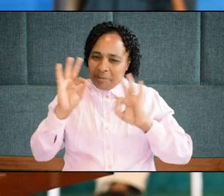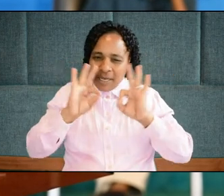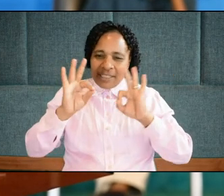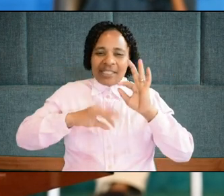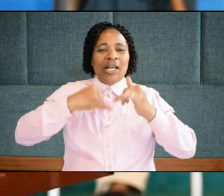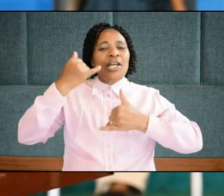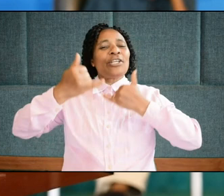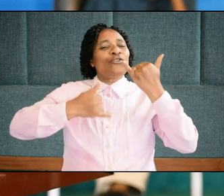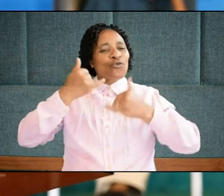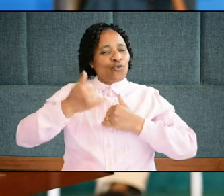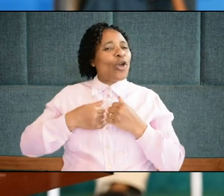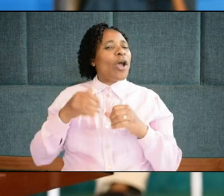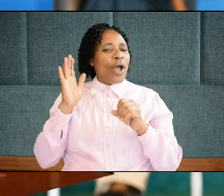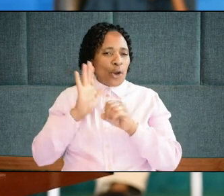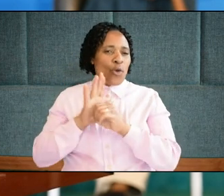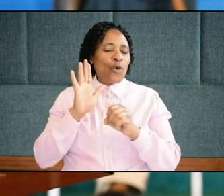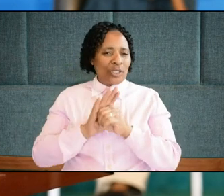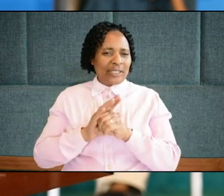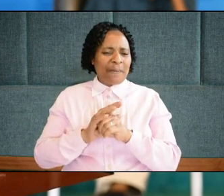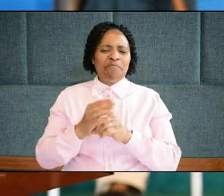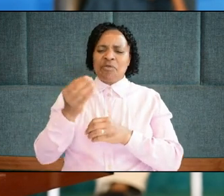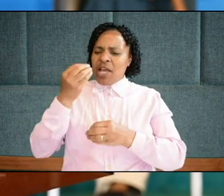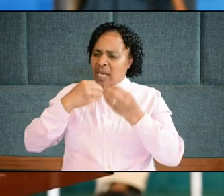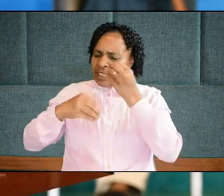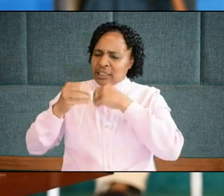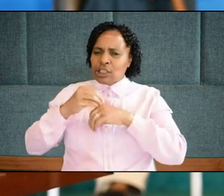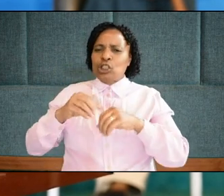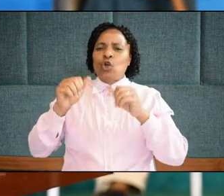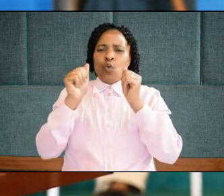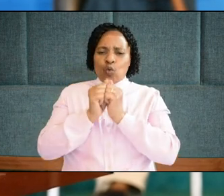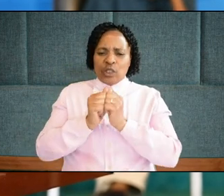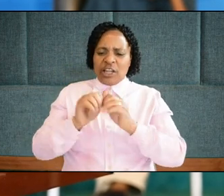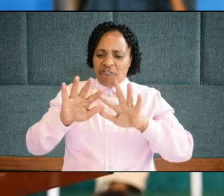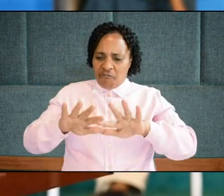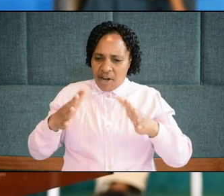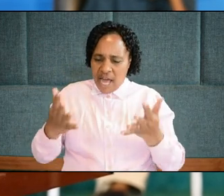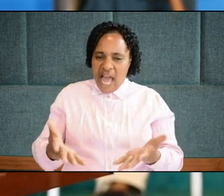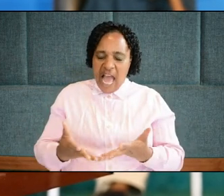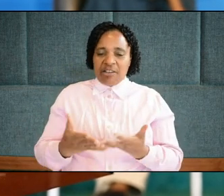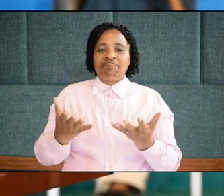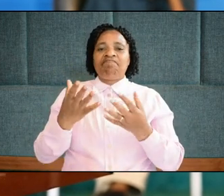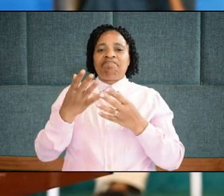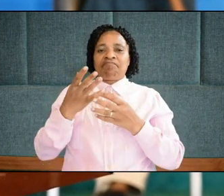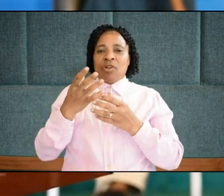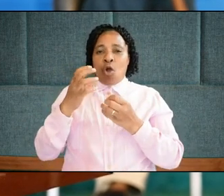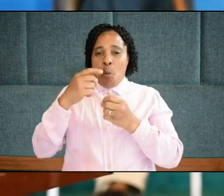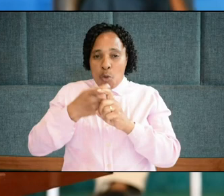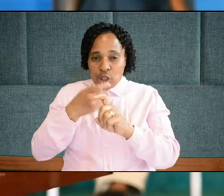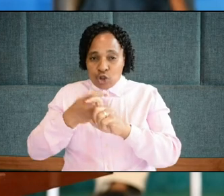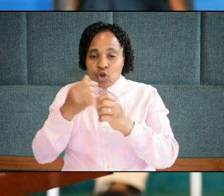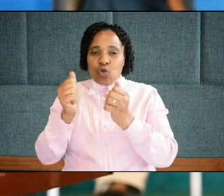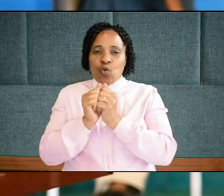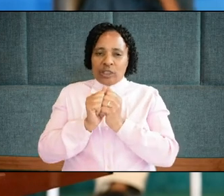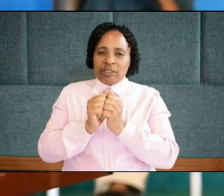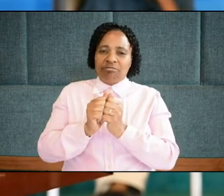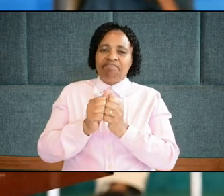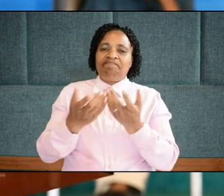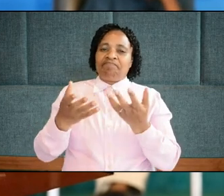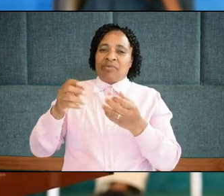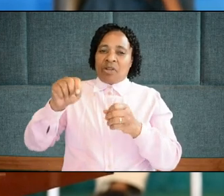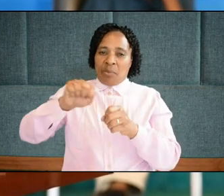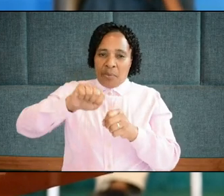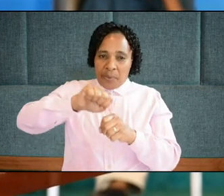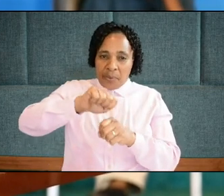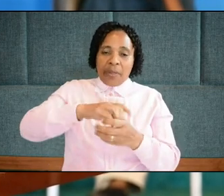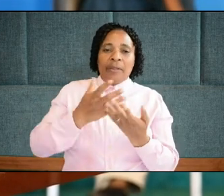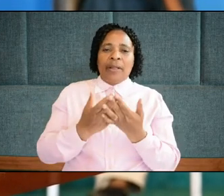them, eating them with fried potatoes and tomato sauce. Alexa's mother also liked the